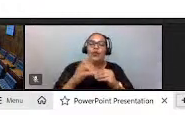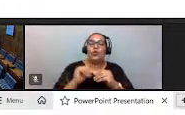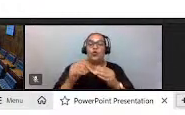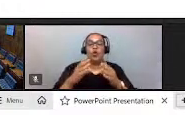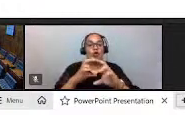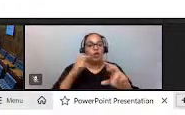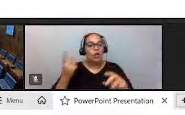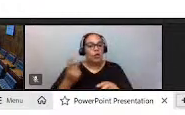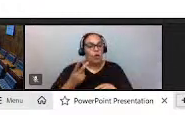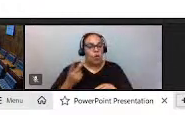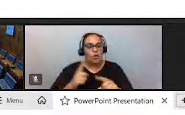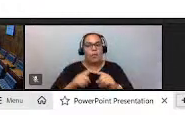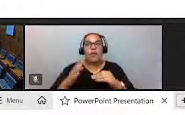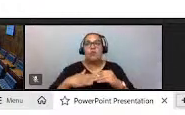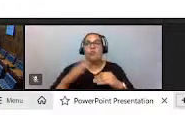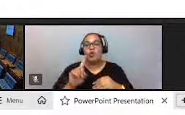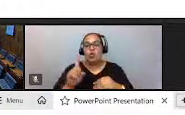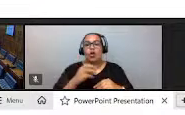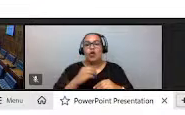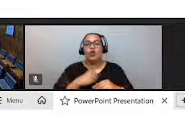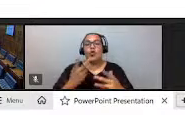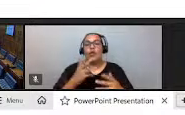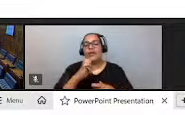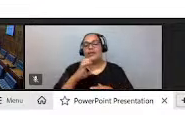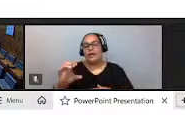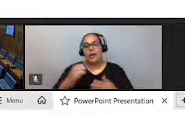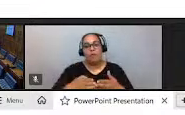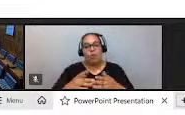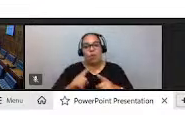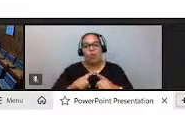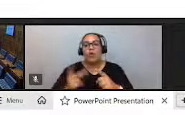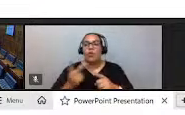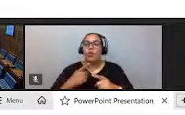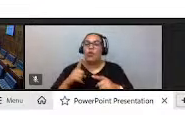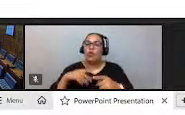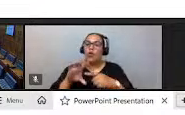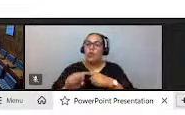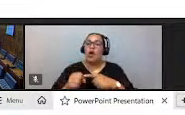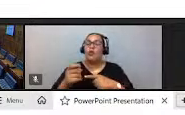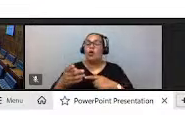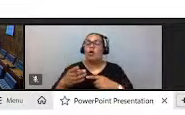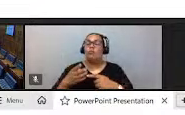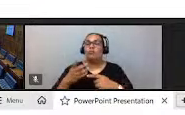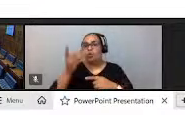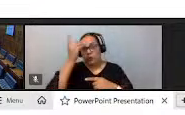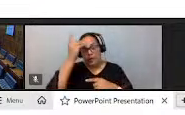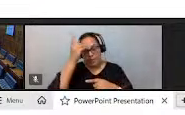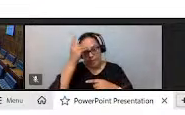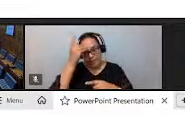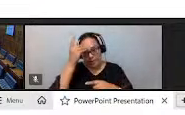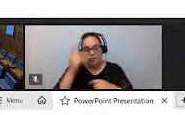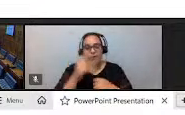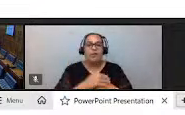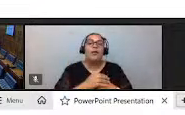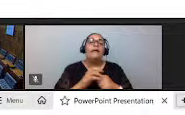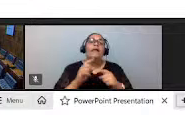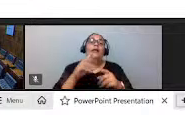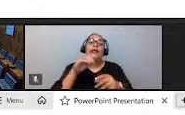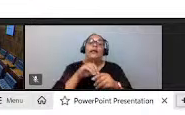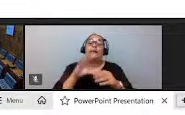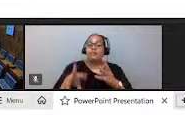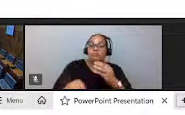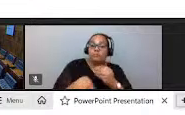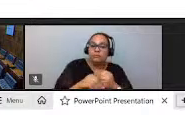too uh mostly to our Eastern C Port but also we found through the port of Durban um in in